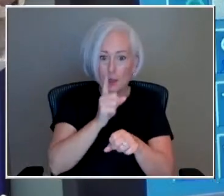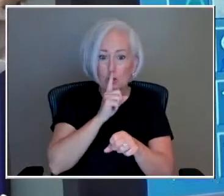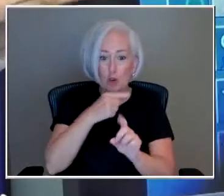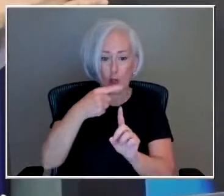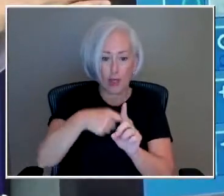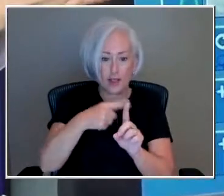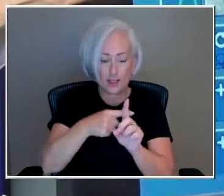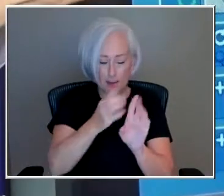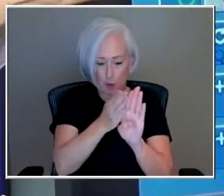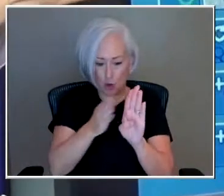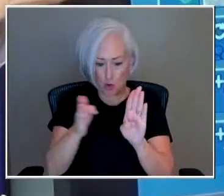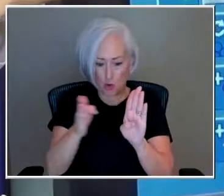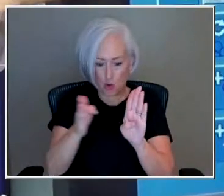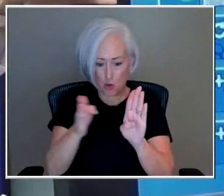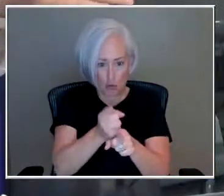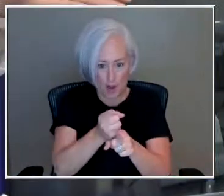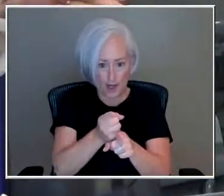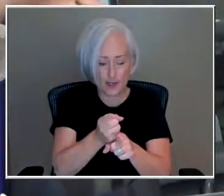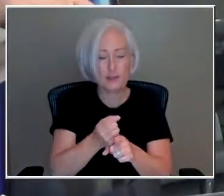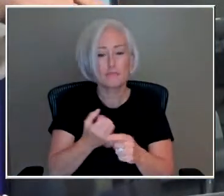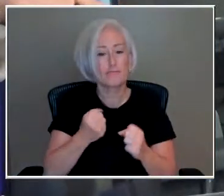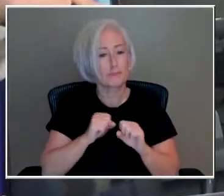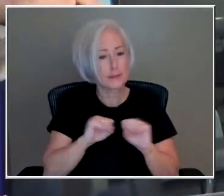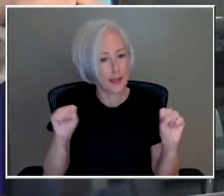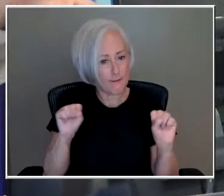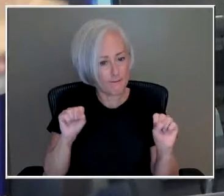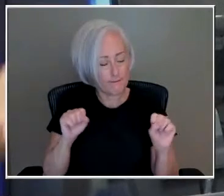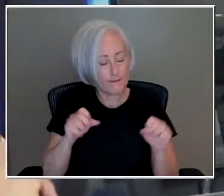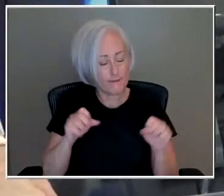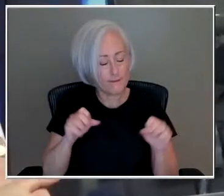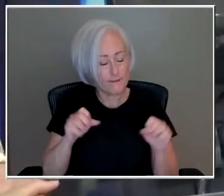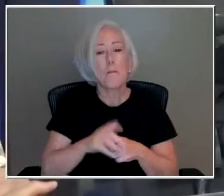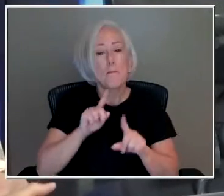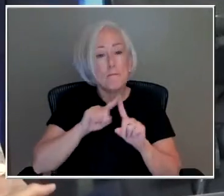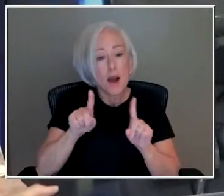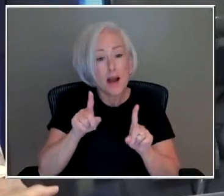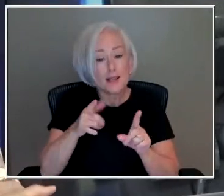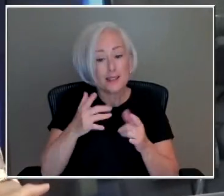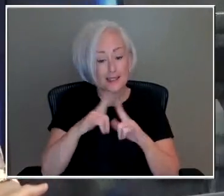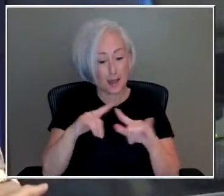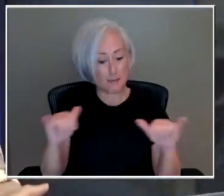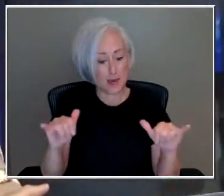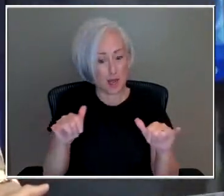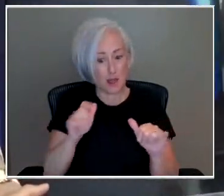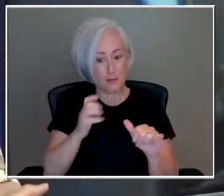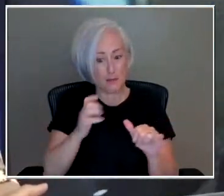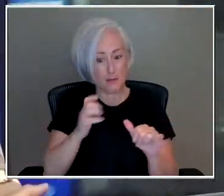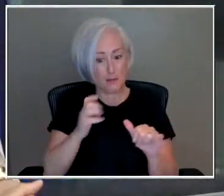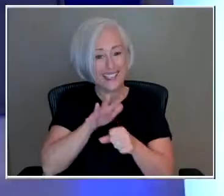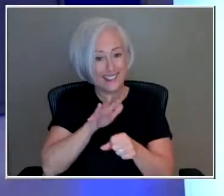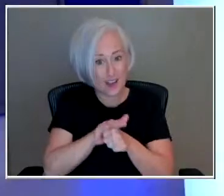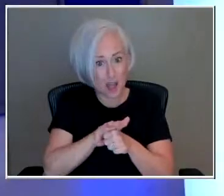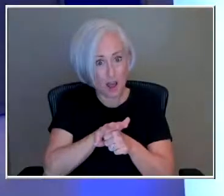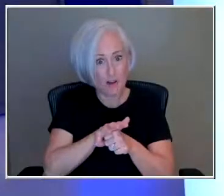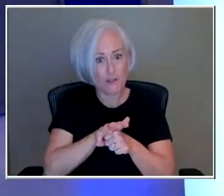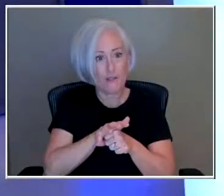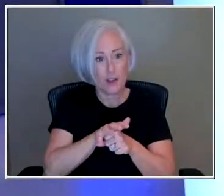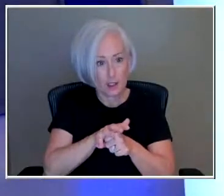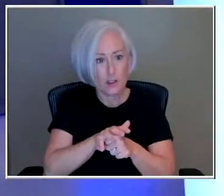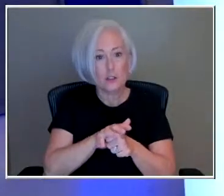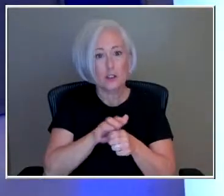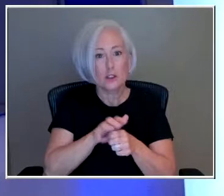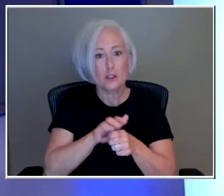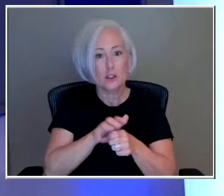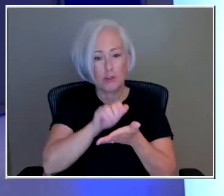stays in a safe range, but also achieves a hot enough temperature to do the ablation. So tell us about how long this is